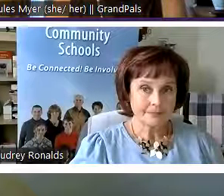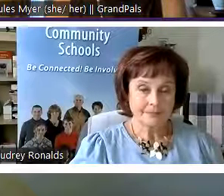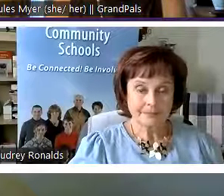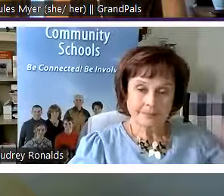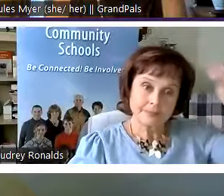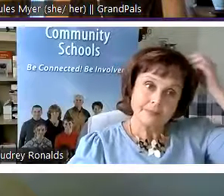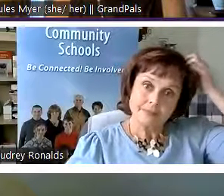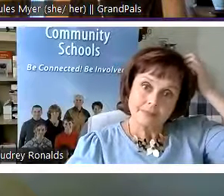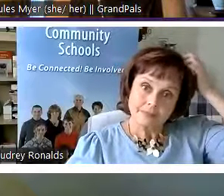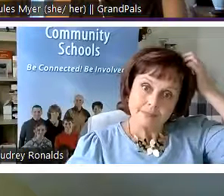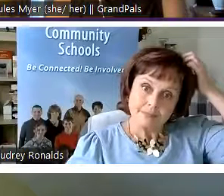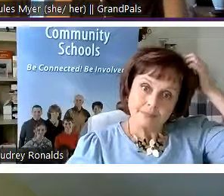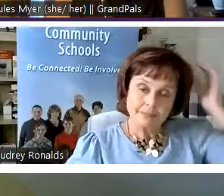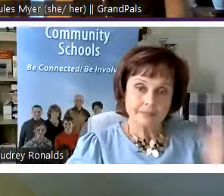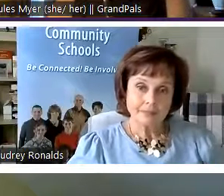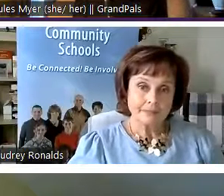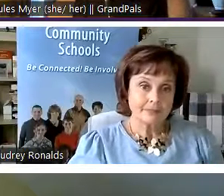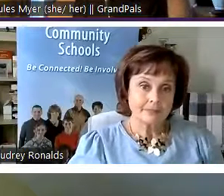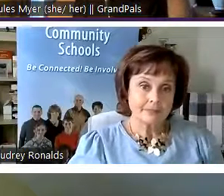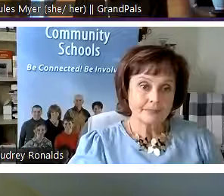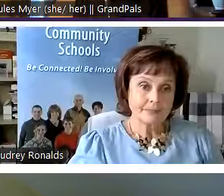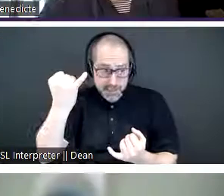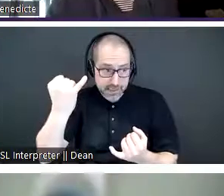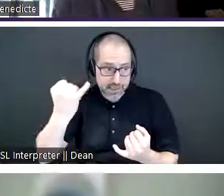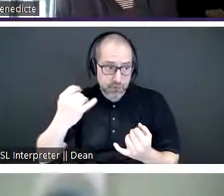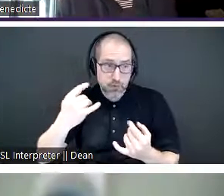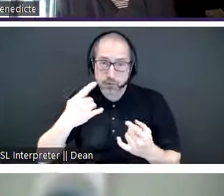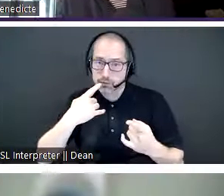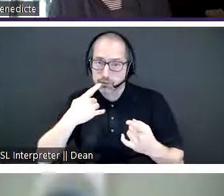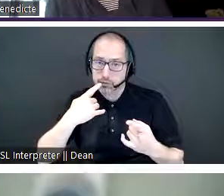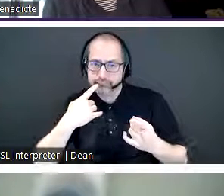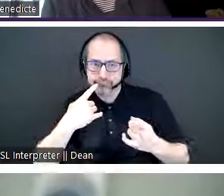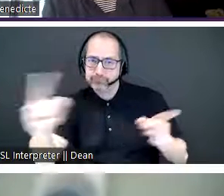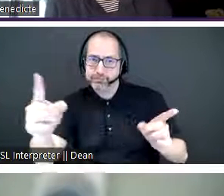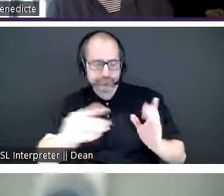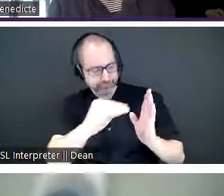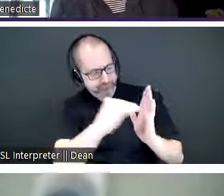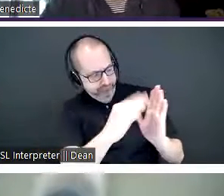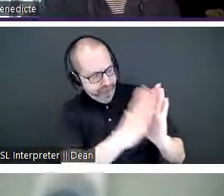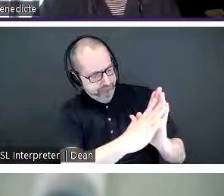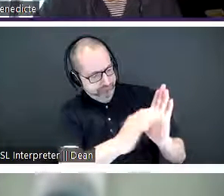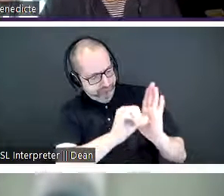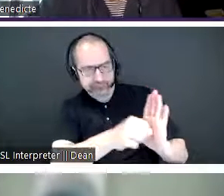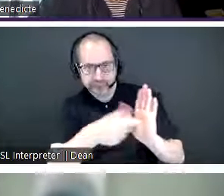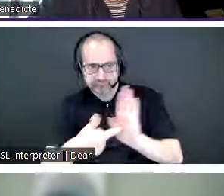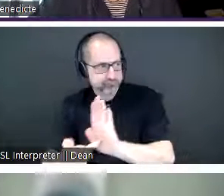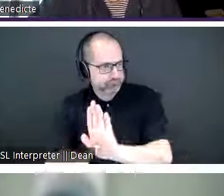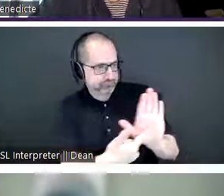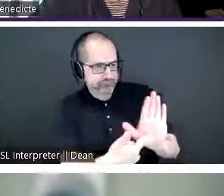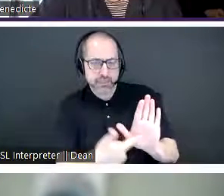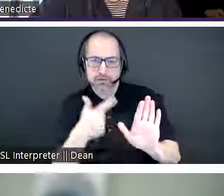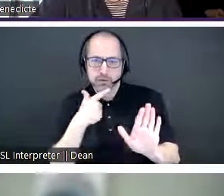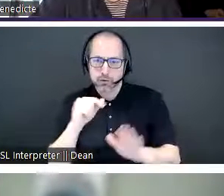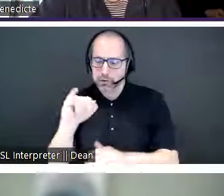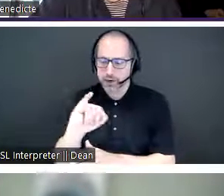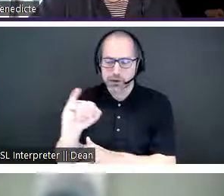So the whole idea of creating a declaration, a proclamation for Intergenerational Day on